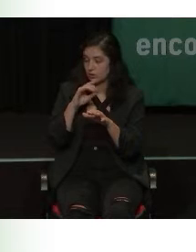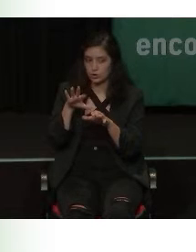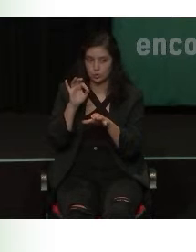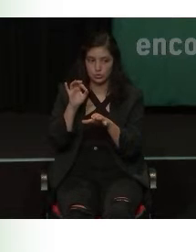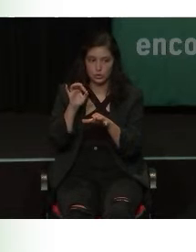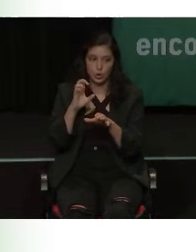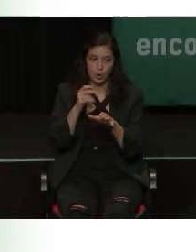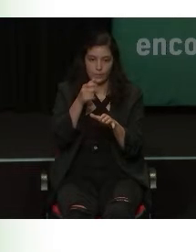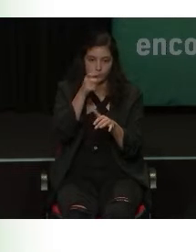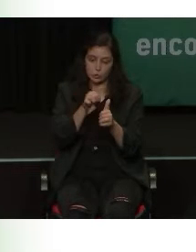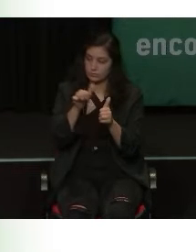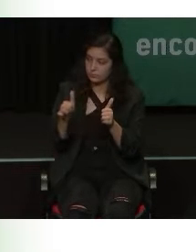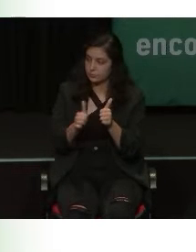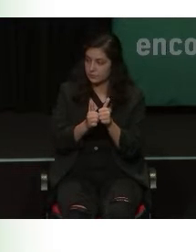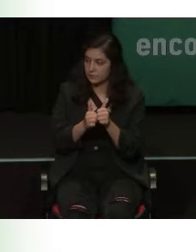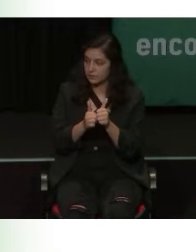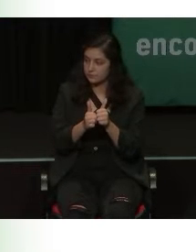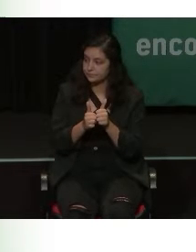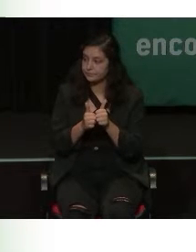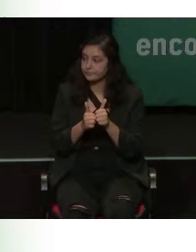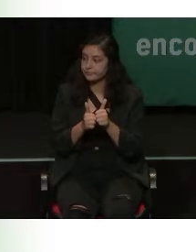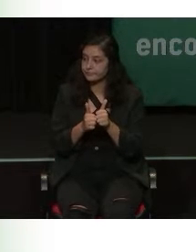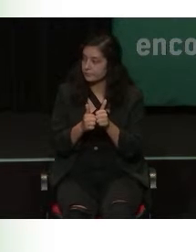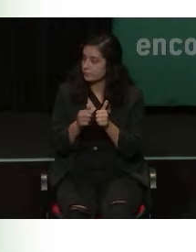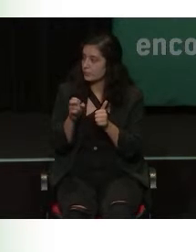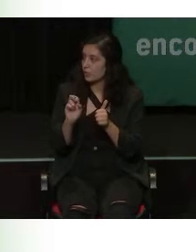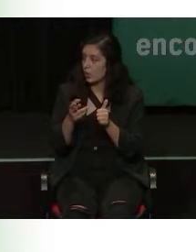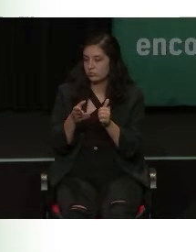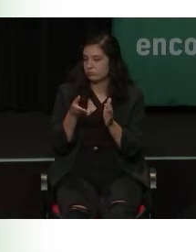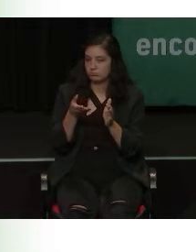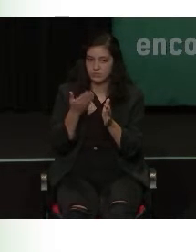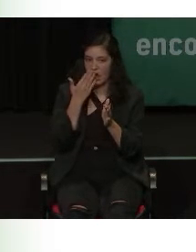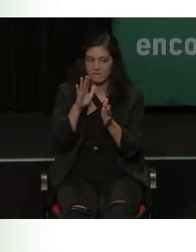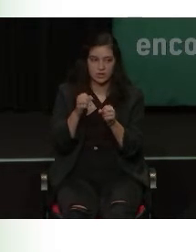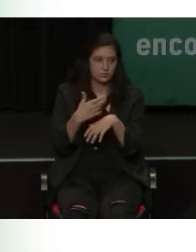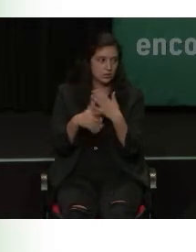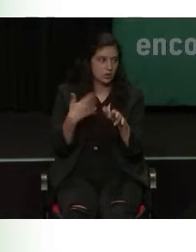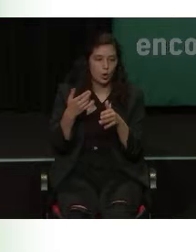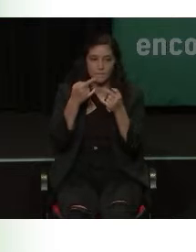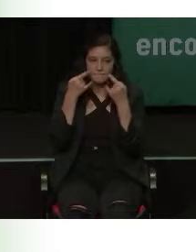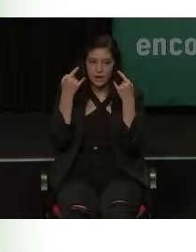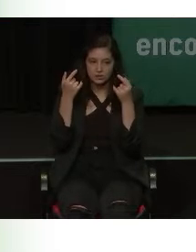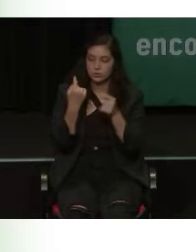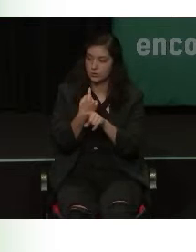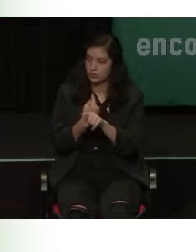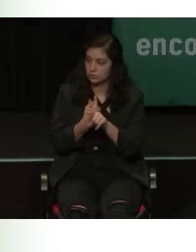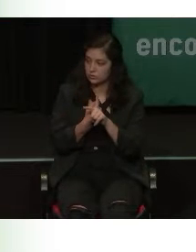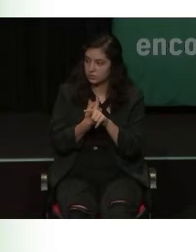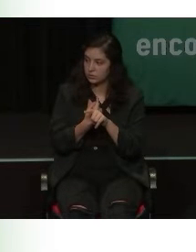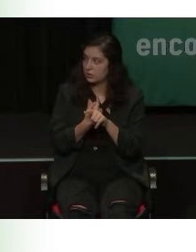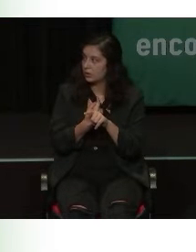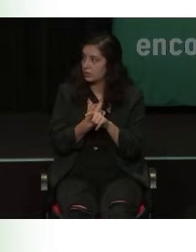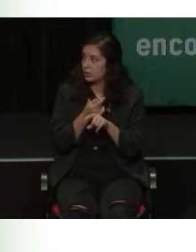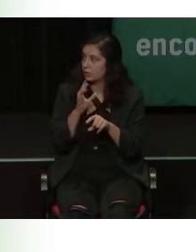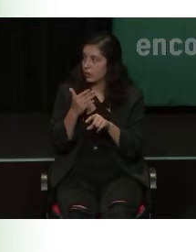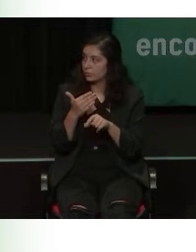choose between giving a lift to a friend or moving on,